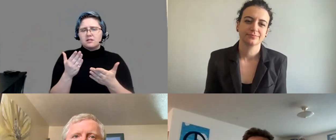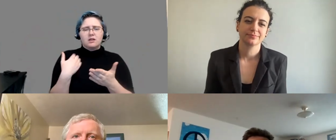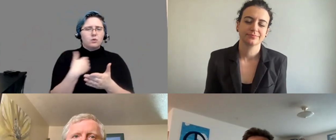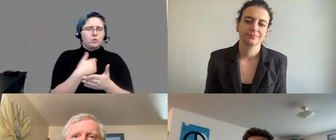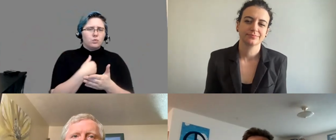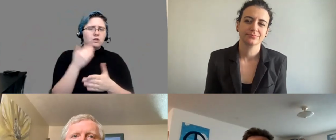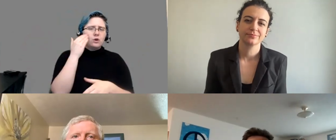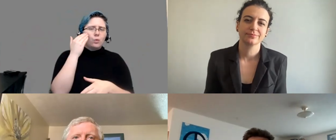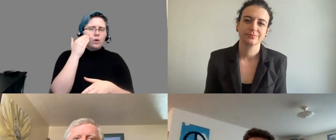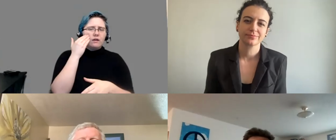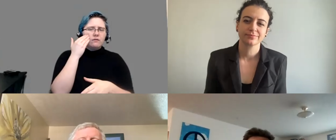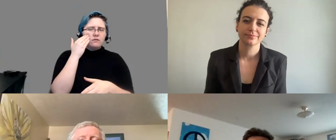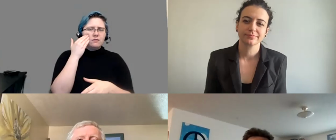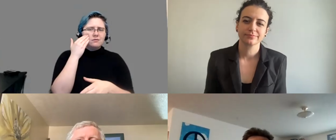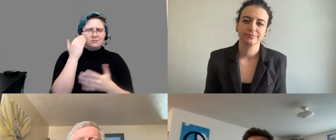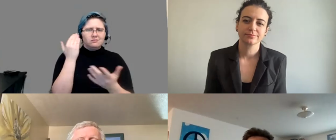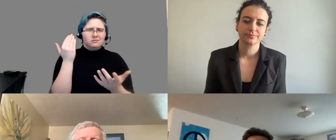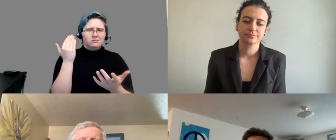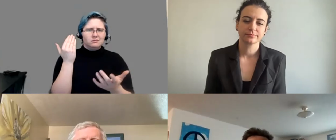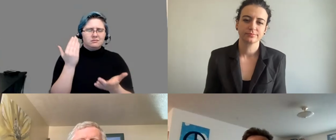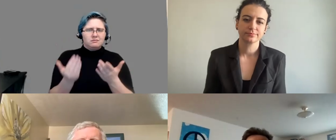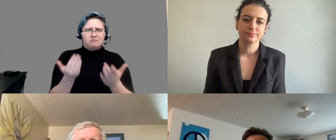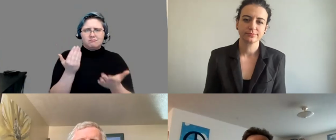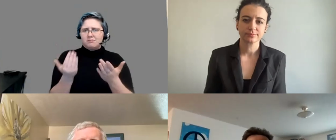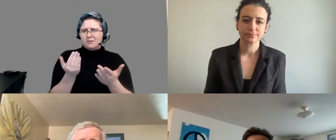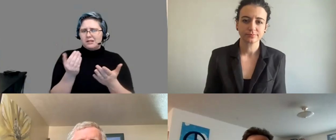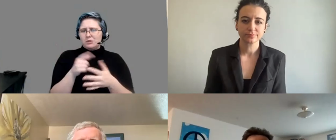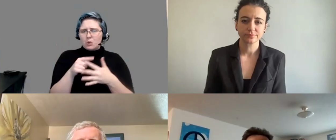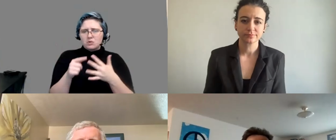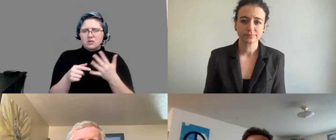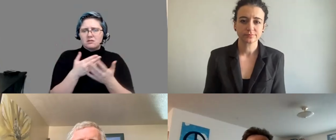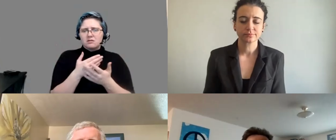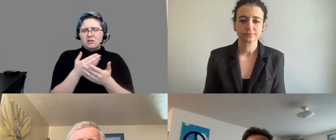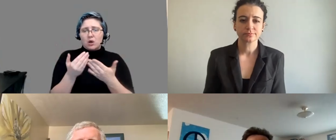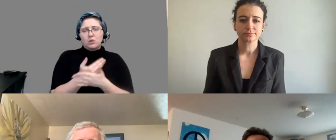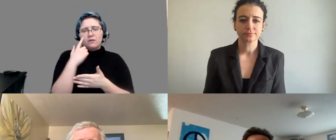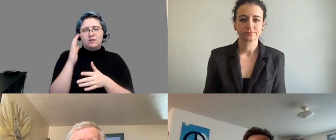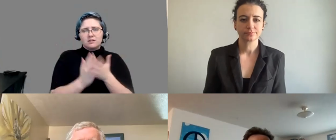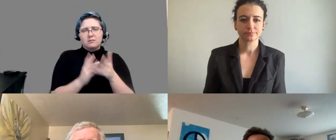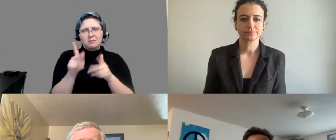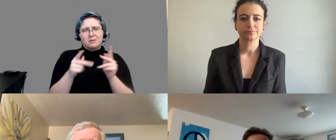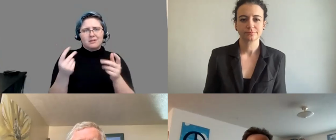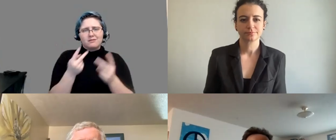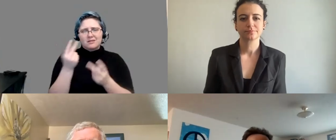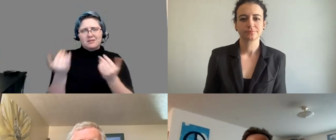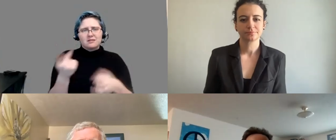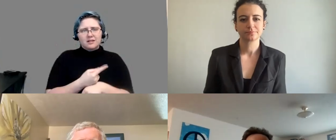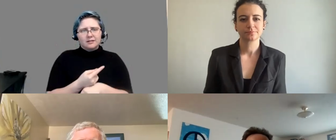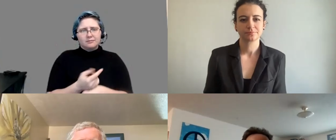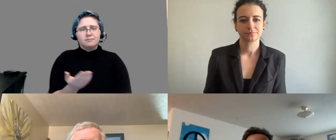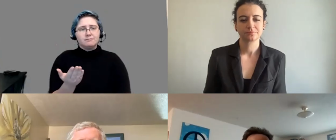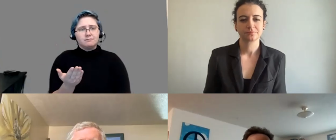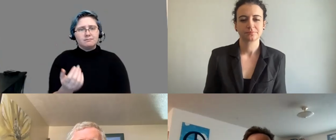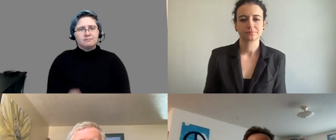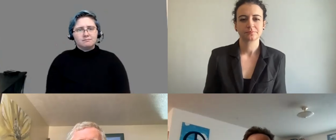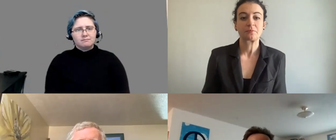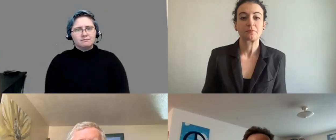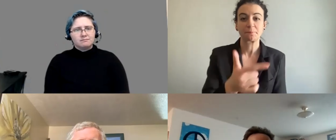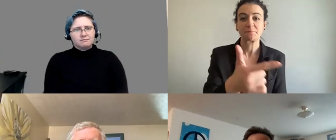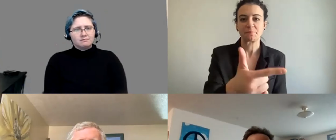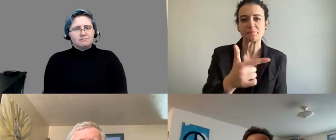aware of. And, maybe those things are new to some folks who are visiting with us. And the interesting thing is, it